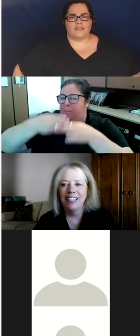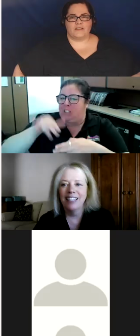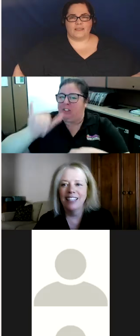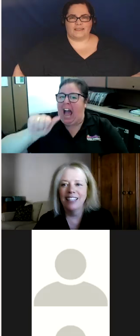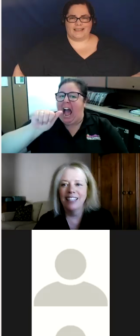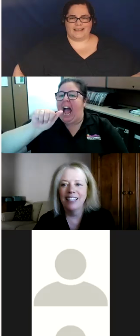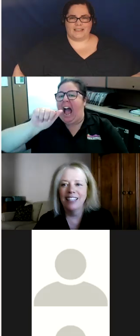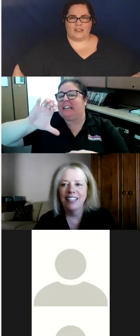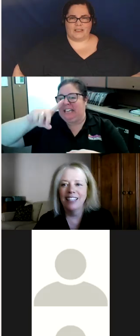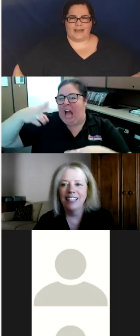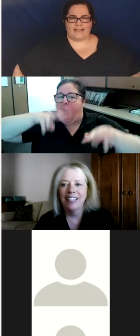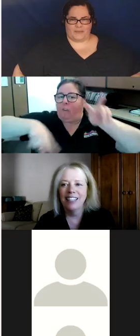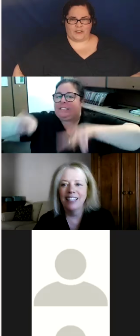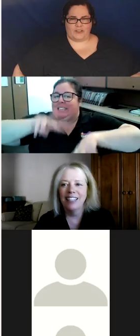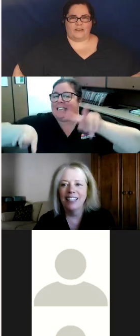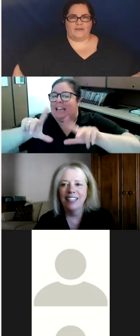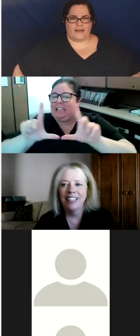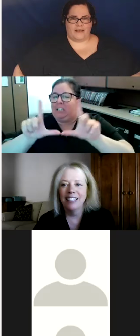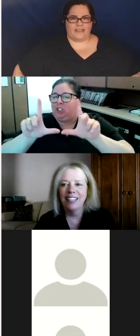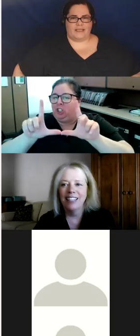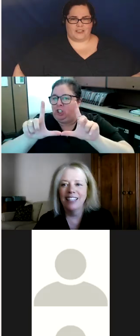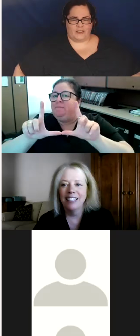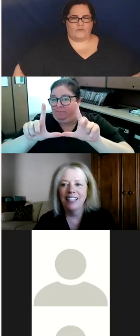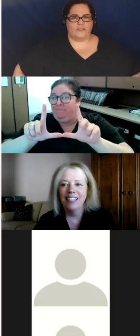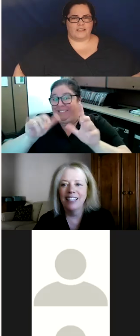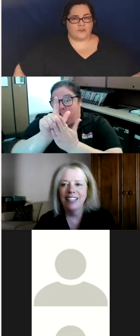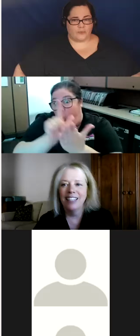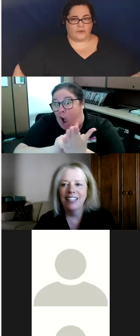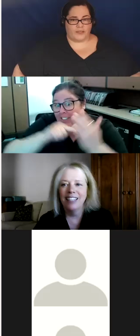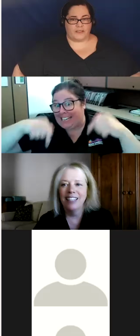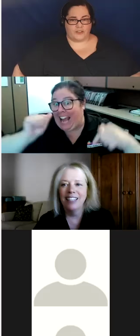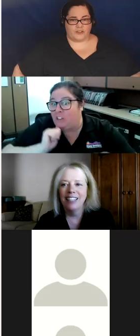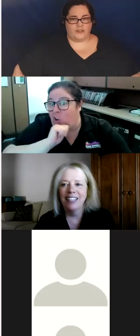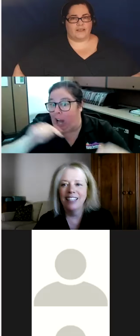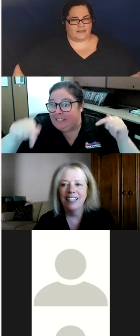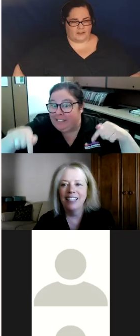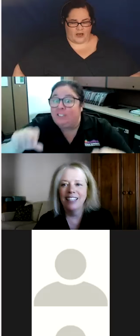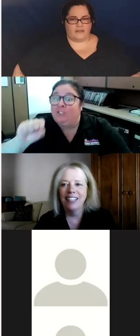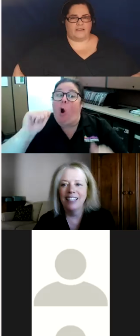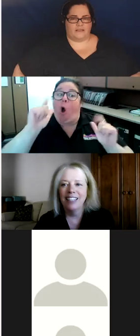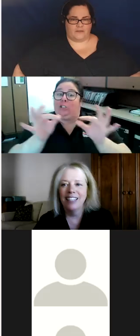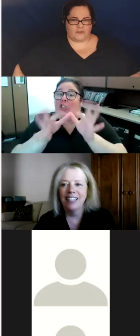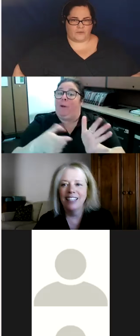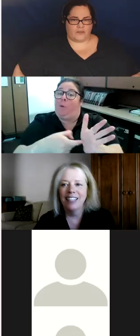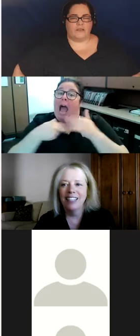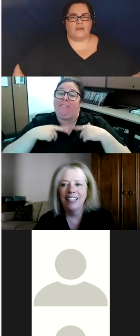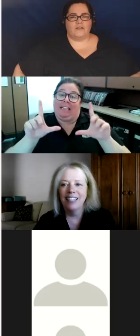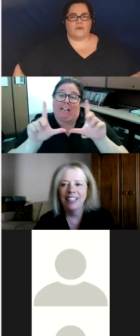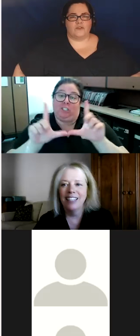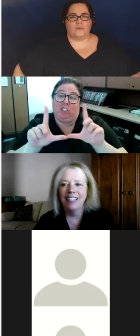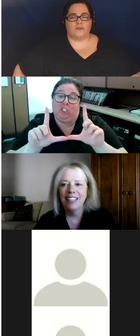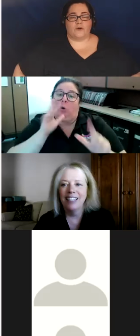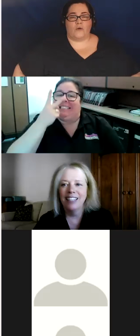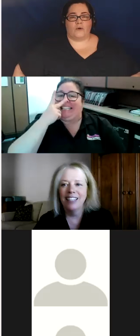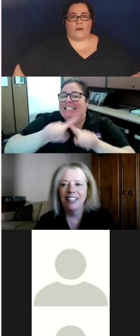So this is what the license looked like. As I mentioned, ACDHH oversees interpreter licensure. It is the law in the state of Arizona.